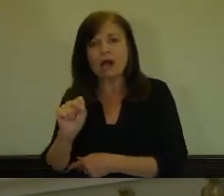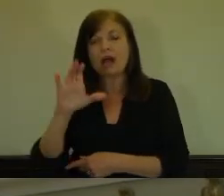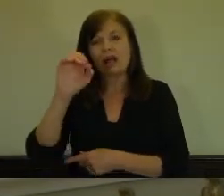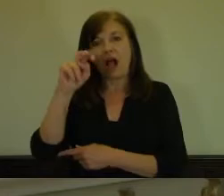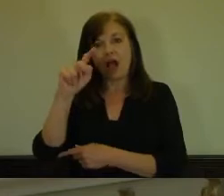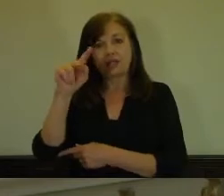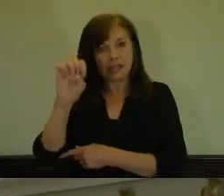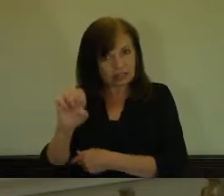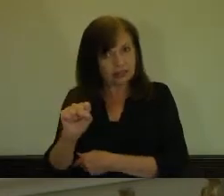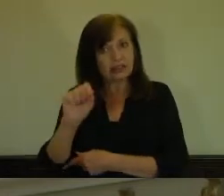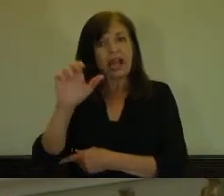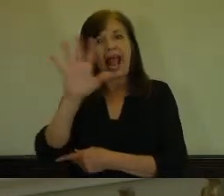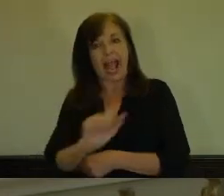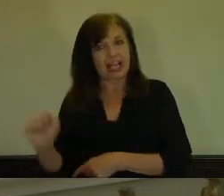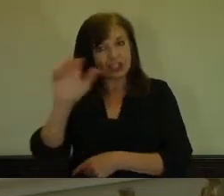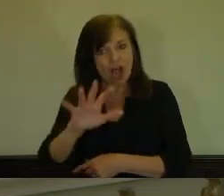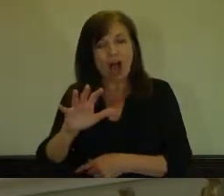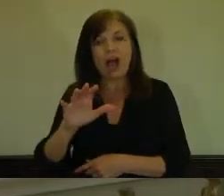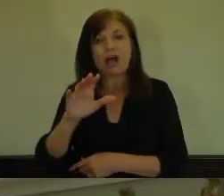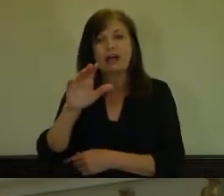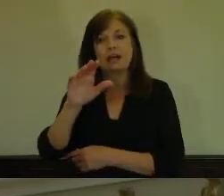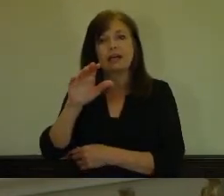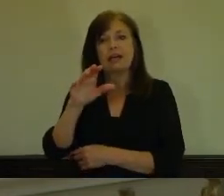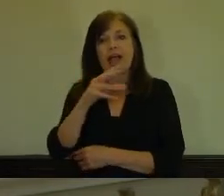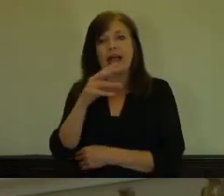Pontus and Asia, Phrygia and